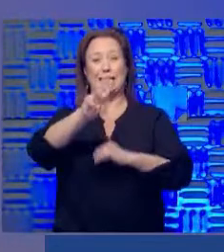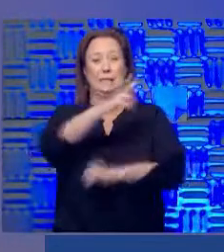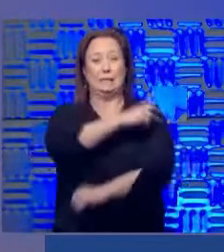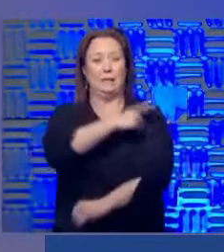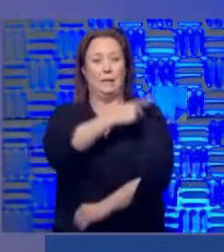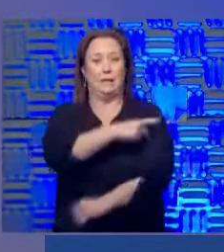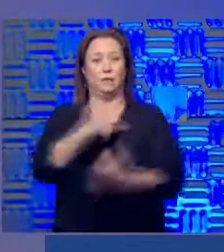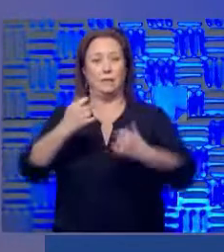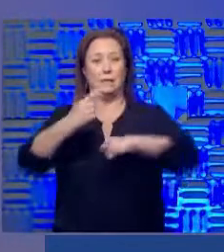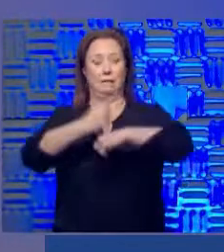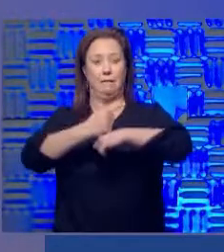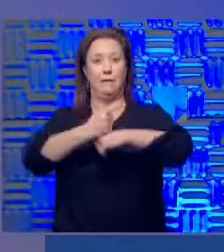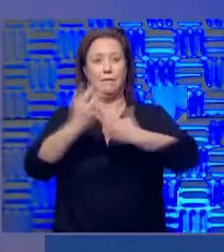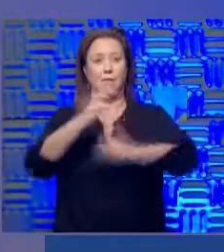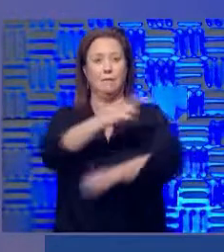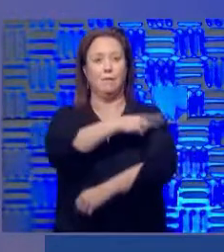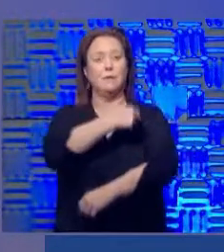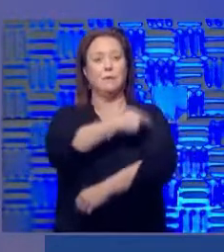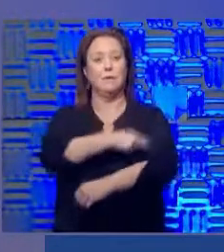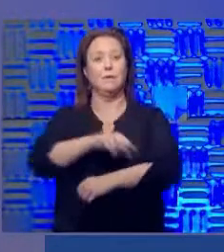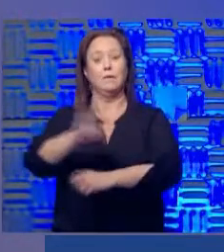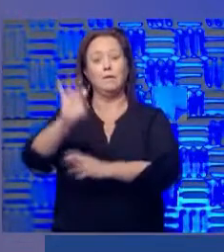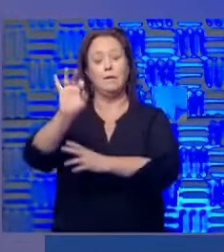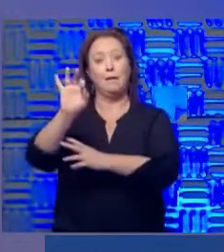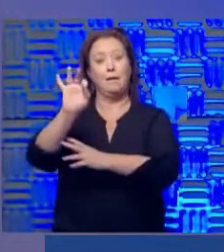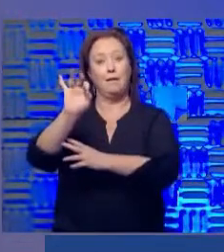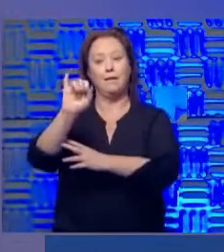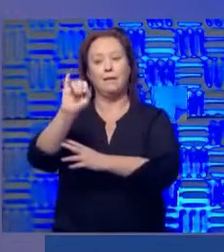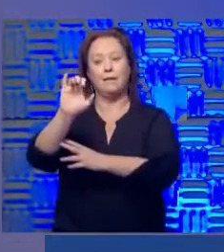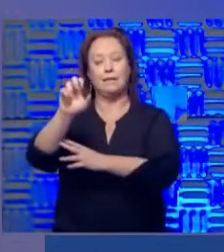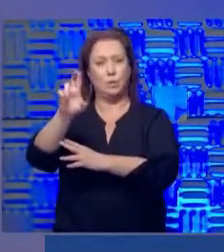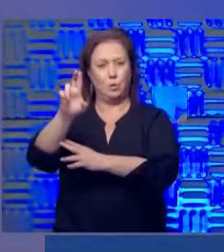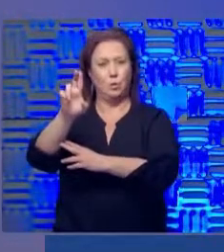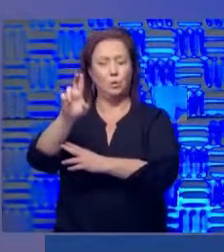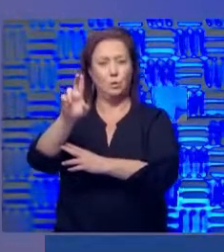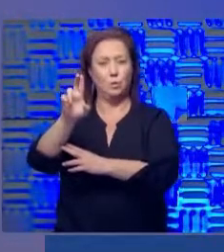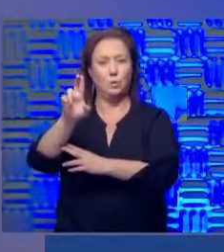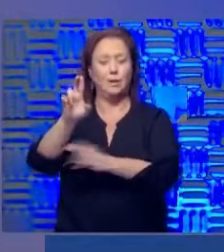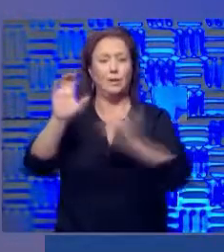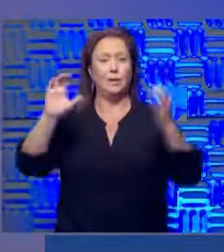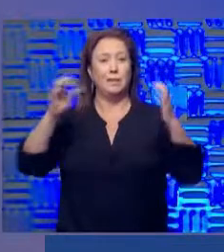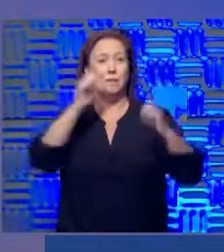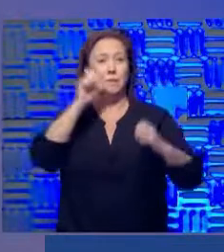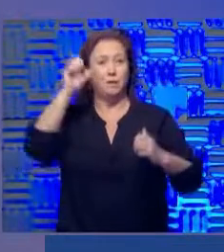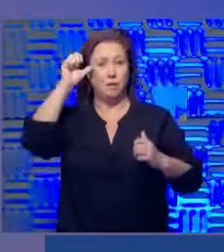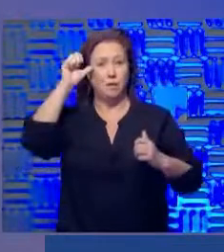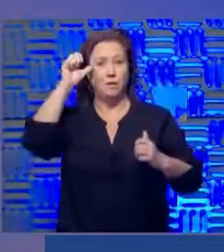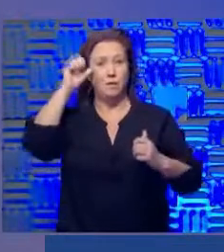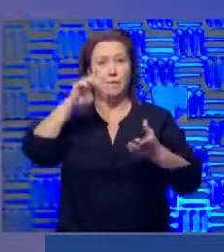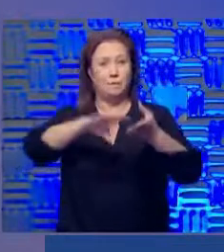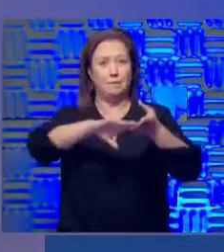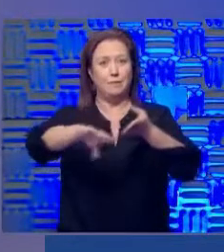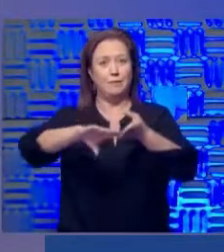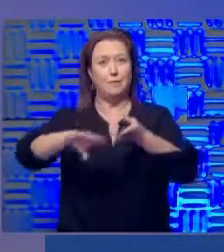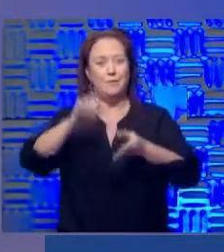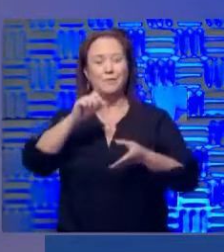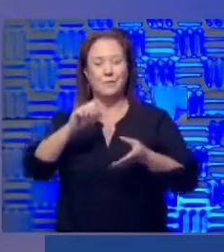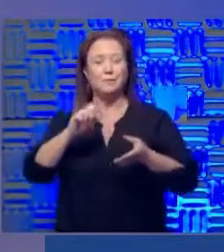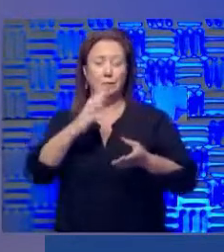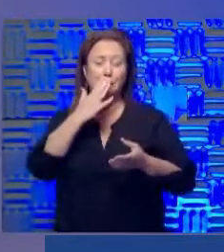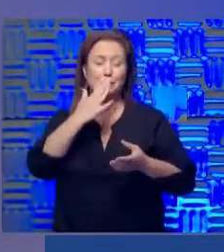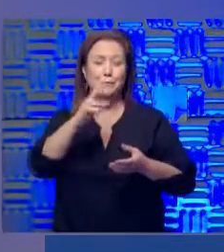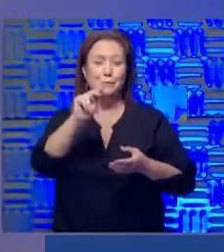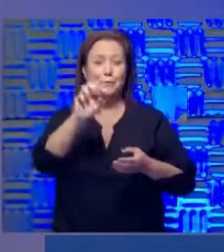patients in the hospital. We have 9 of those in the ICU, so even compared to yesterday we have had some discharges, which is a very good